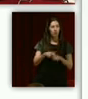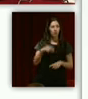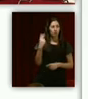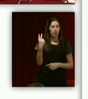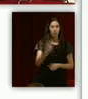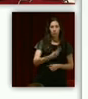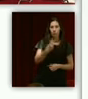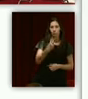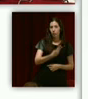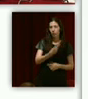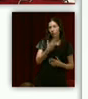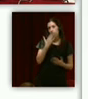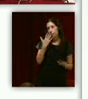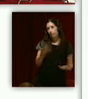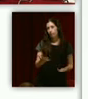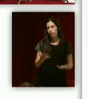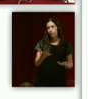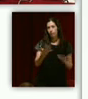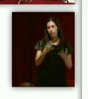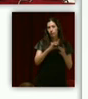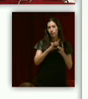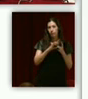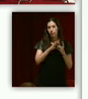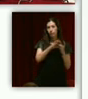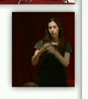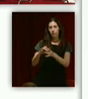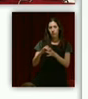the ATAG 2.0.